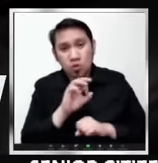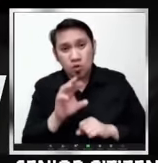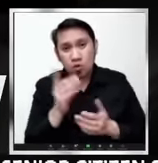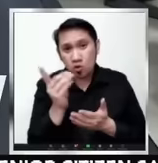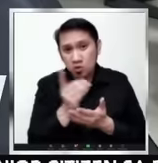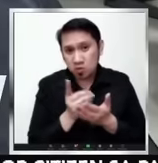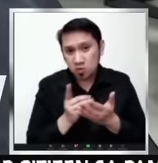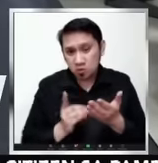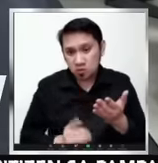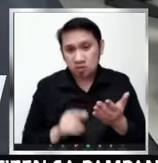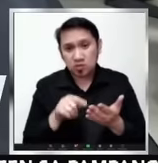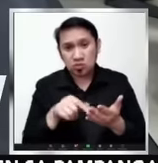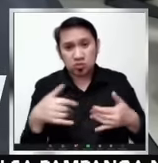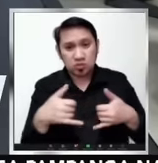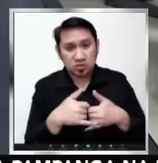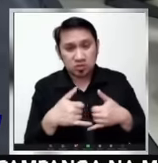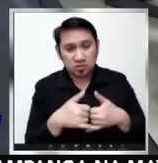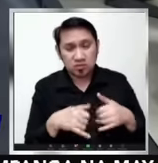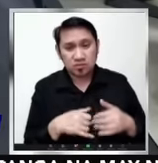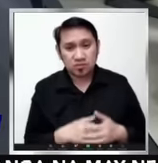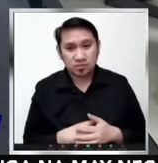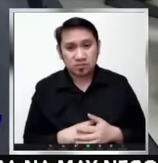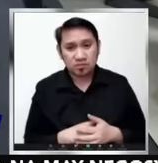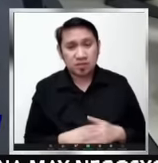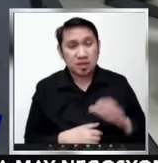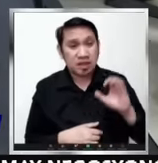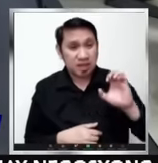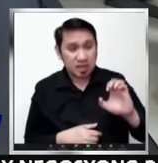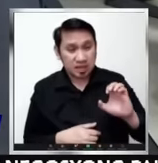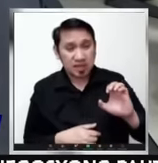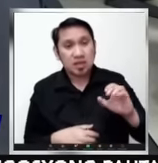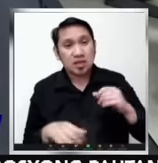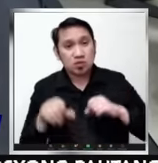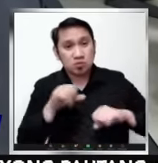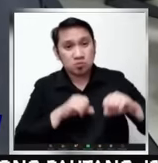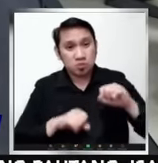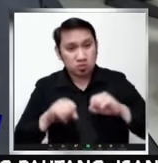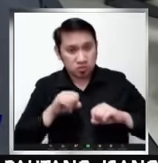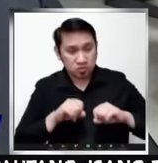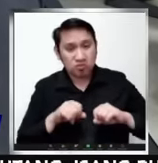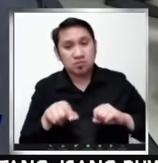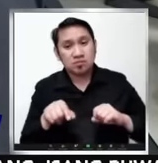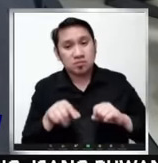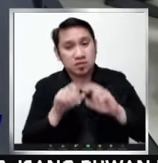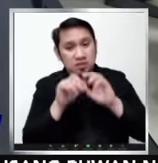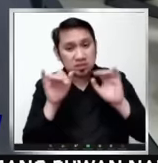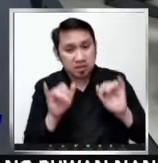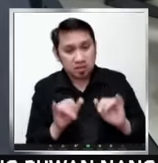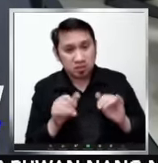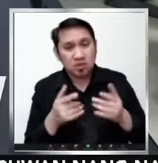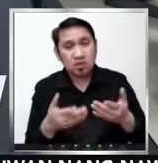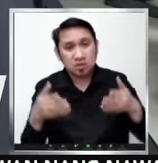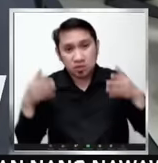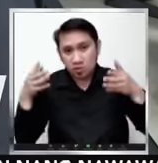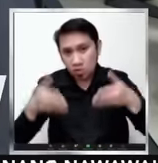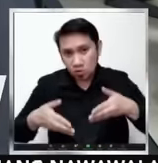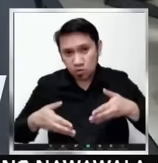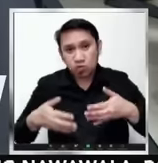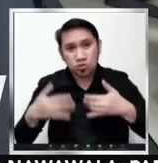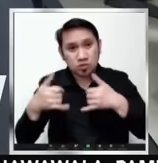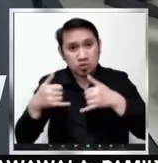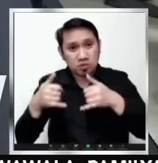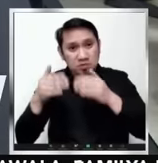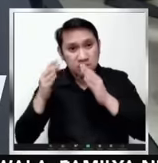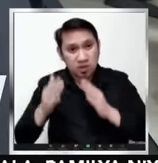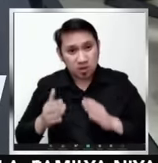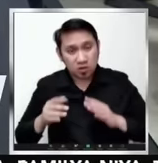mismong laro. When you see the esports ecosystem, it is central to the player. But as you can see, there's